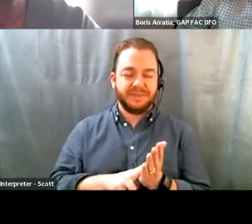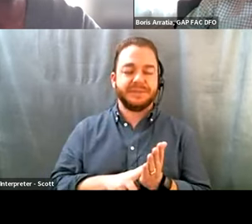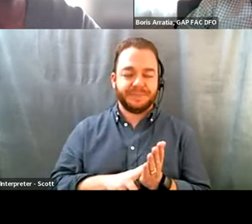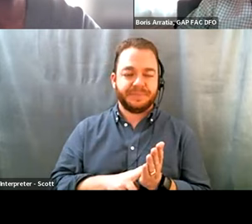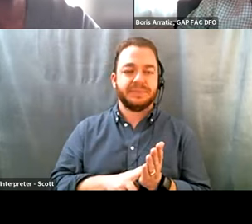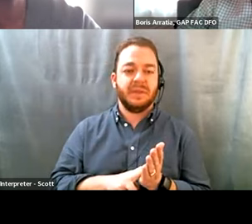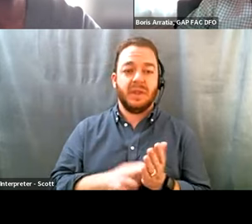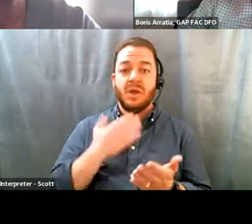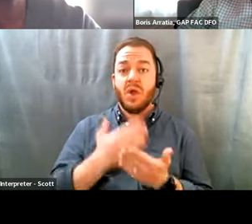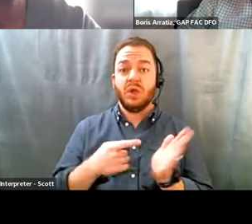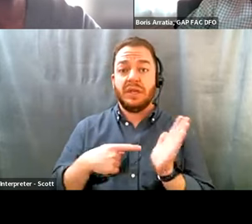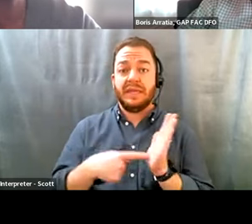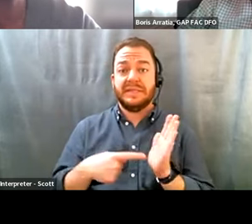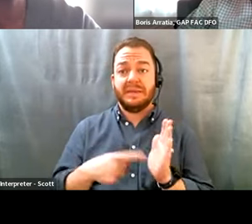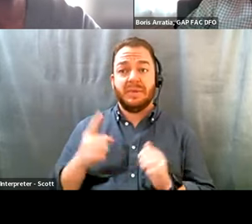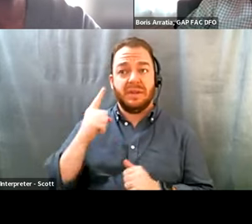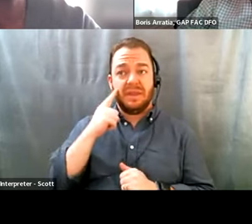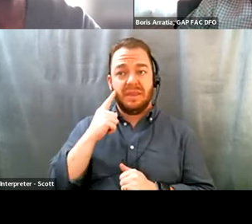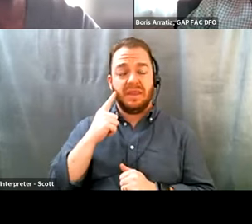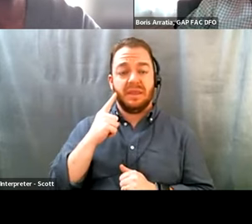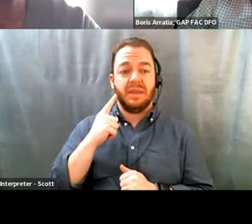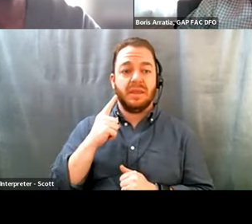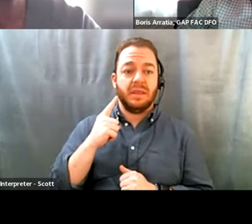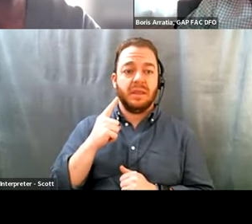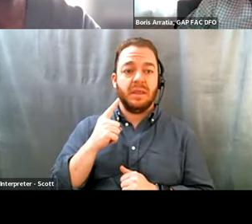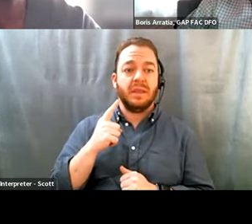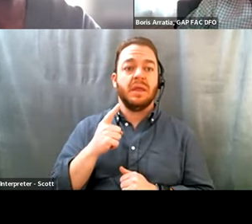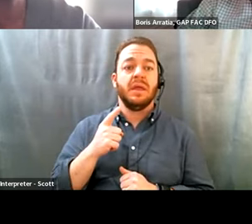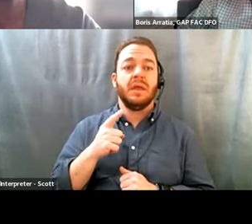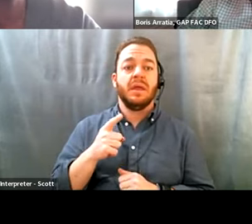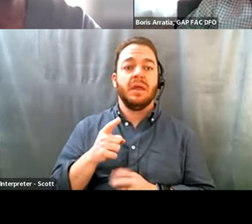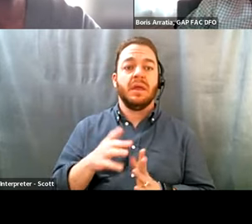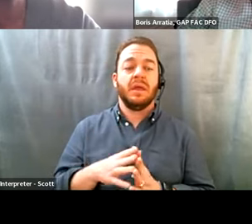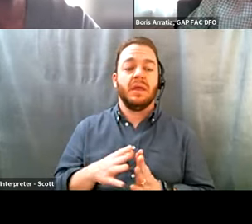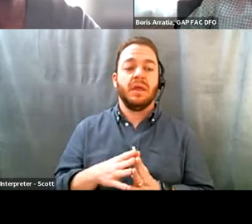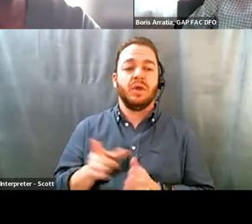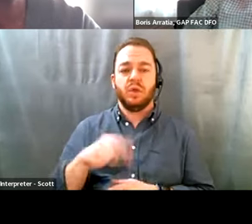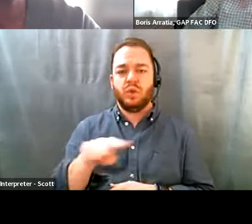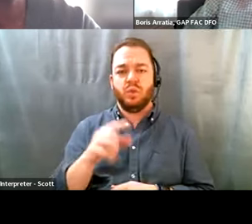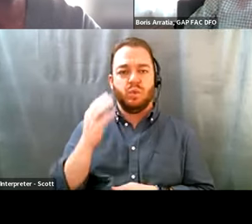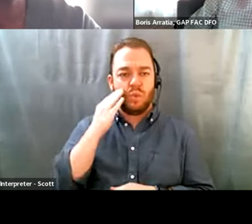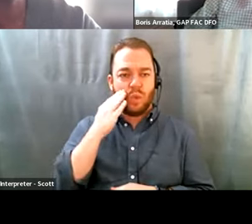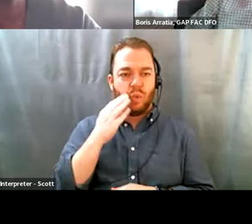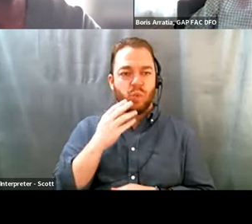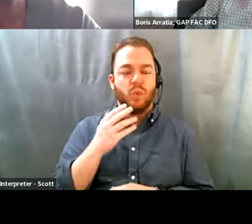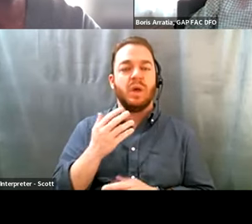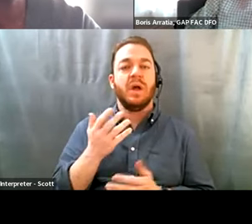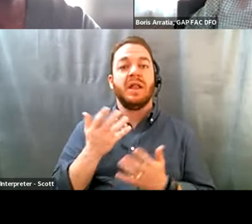I mean, a good example of that, I think, is, as you all probably know, that a lot of